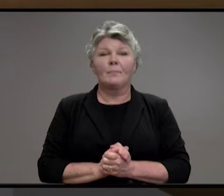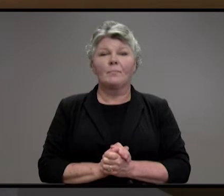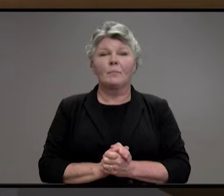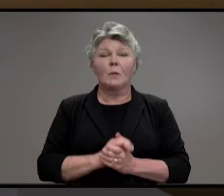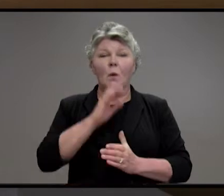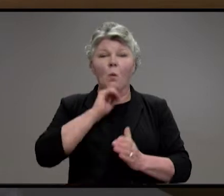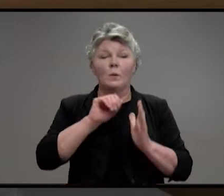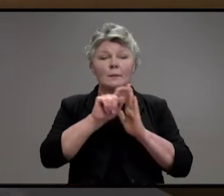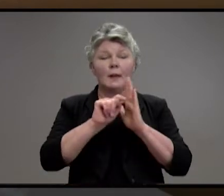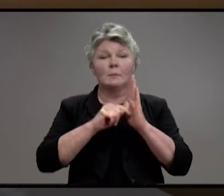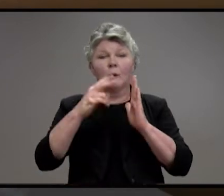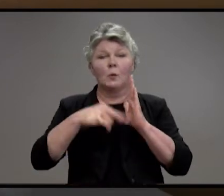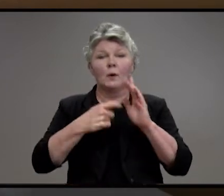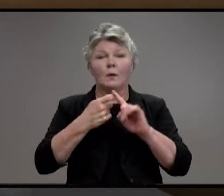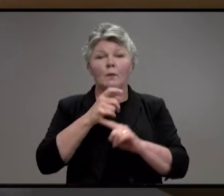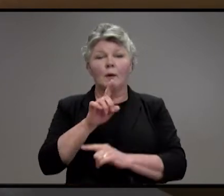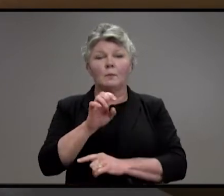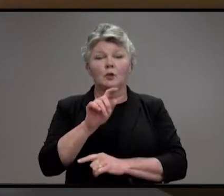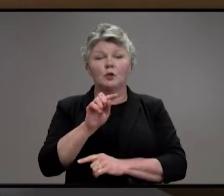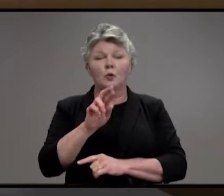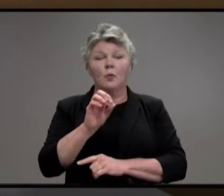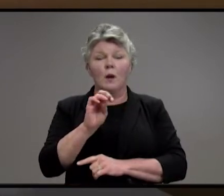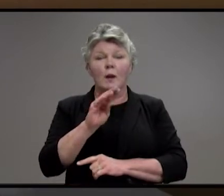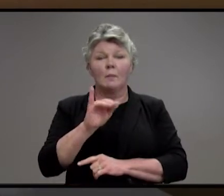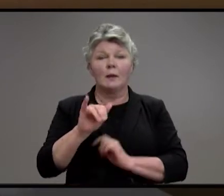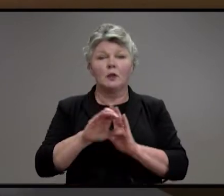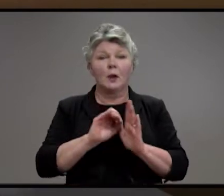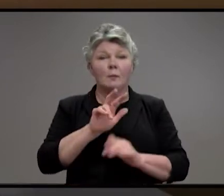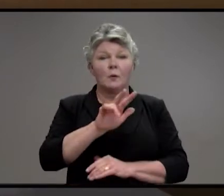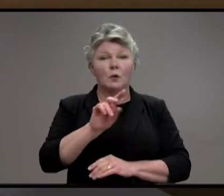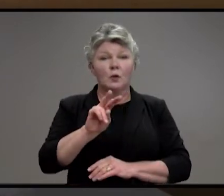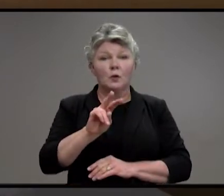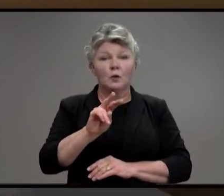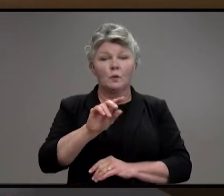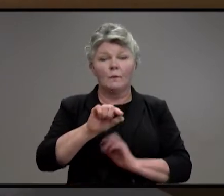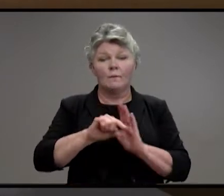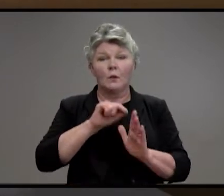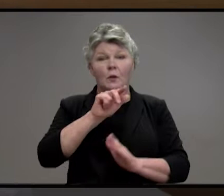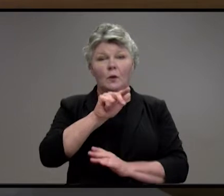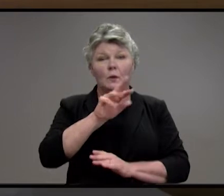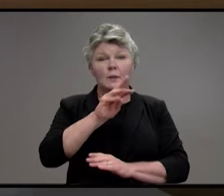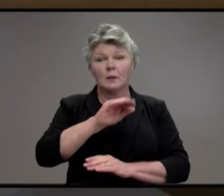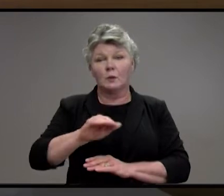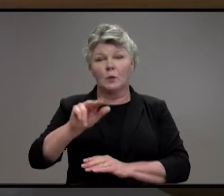The Old Testament reading is written in Deuteronomy, chapter 32, verses 36 through